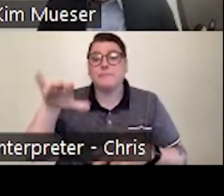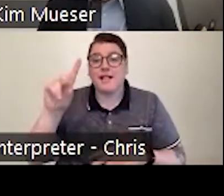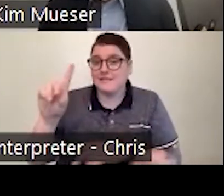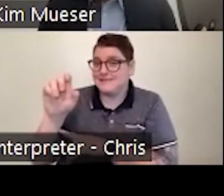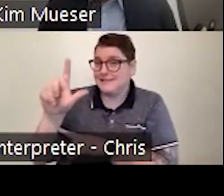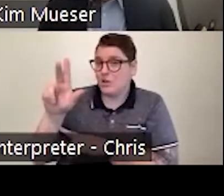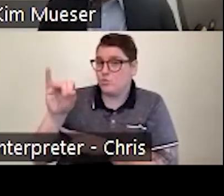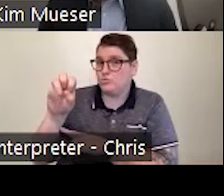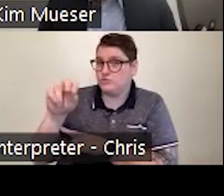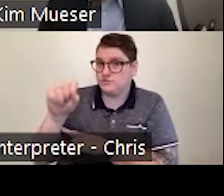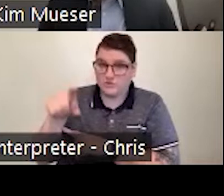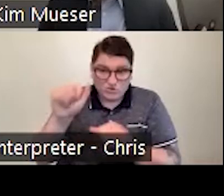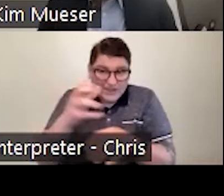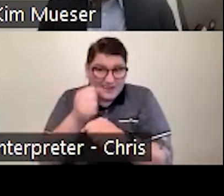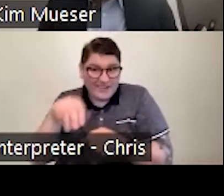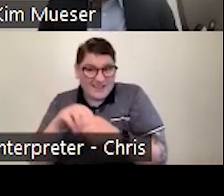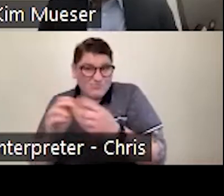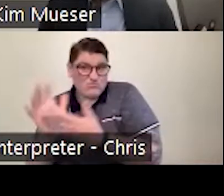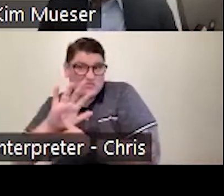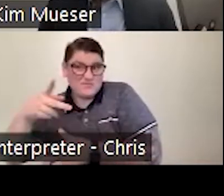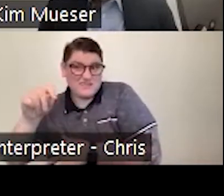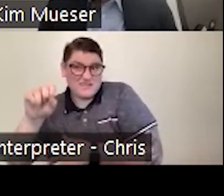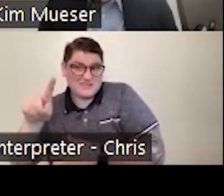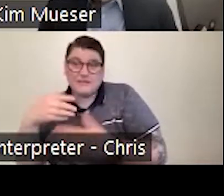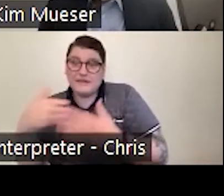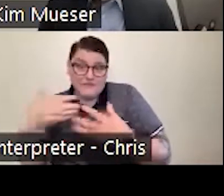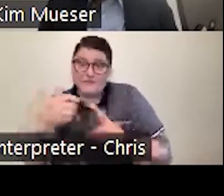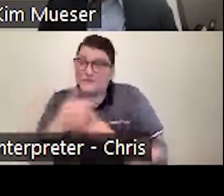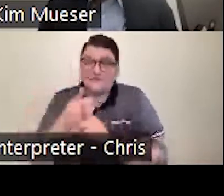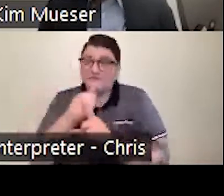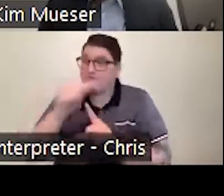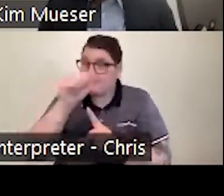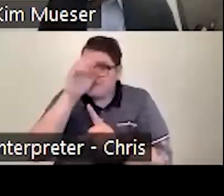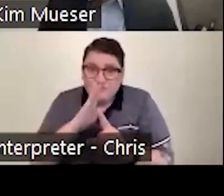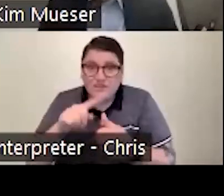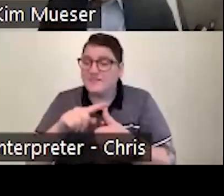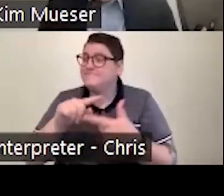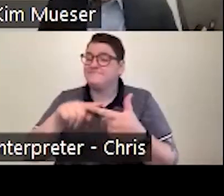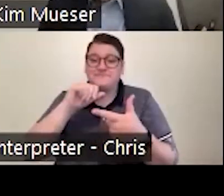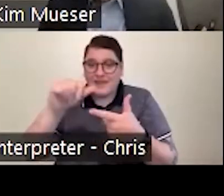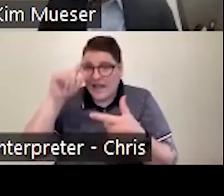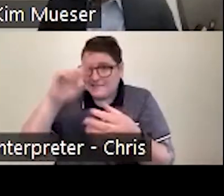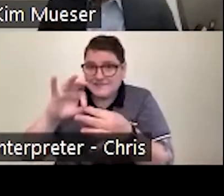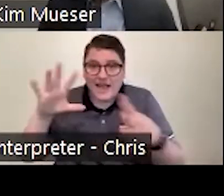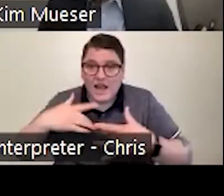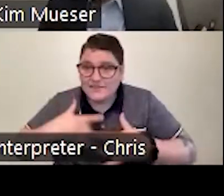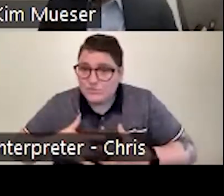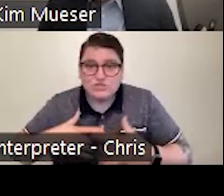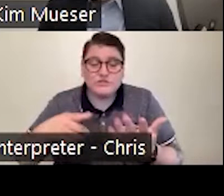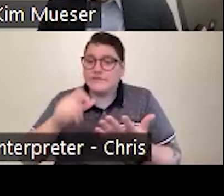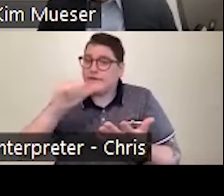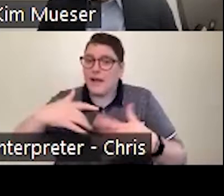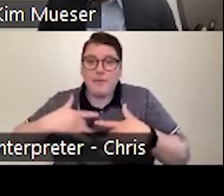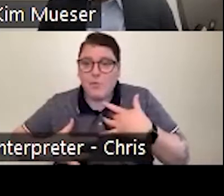primary PTSD, even in individuals who don't meet criteria for schizophrenia or for psychotic depression or bipolar